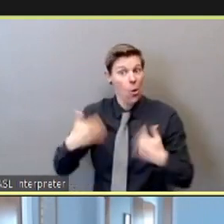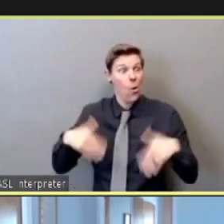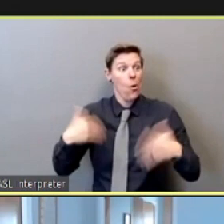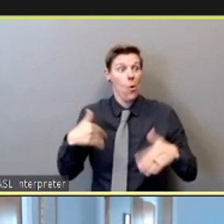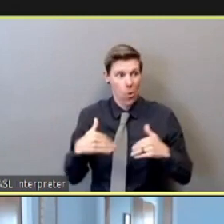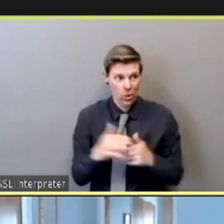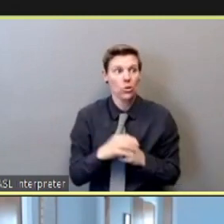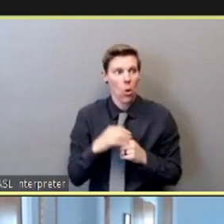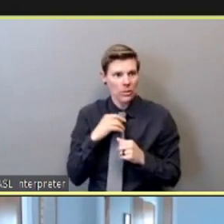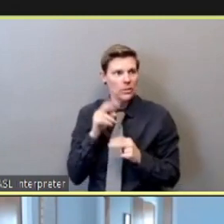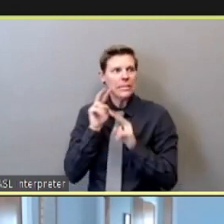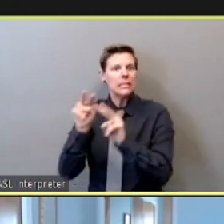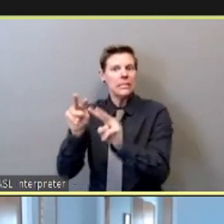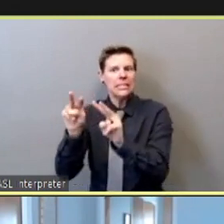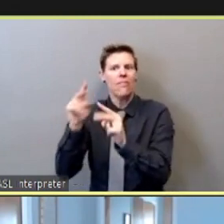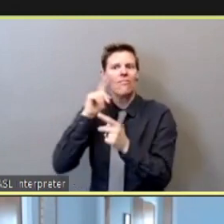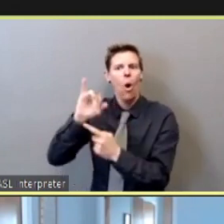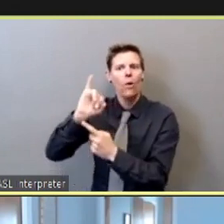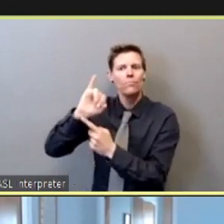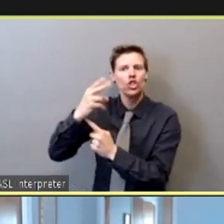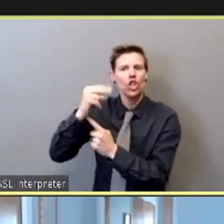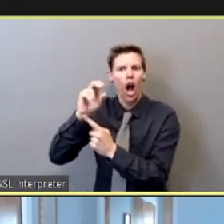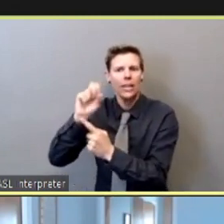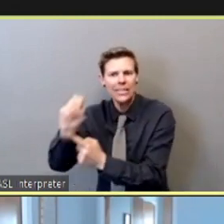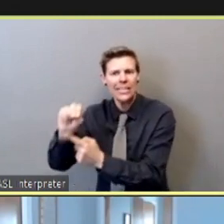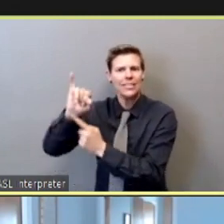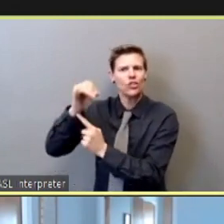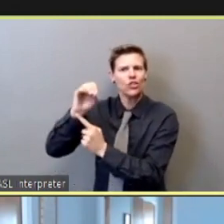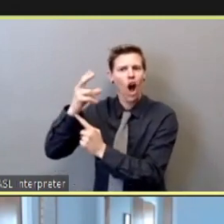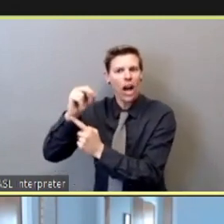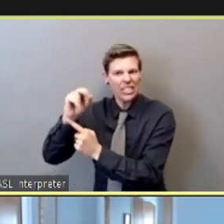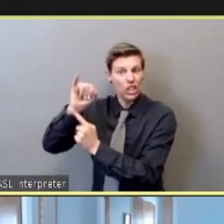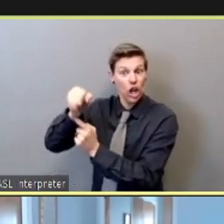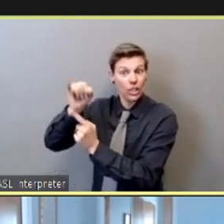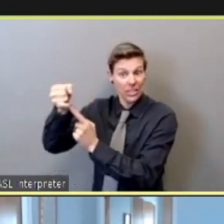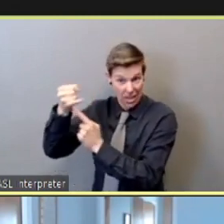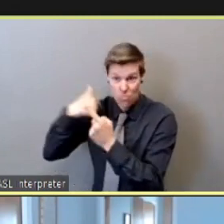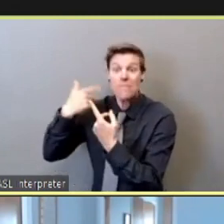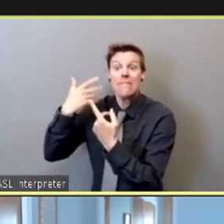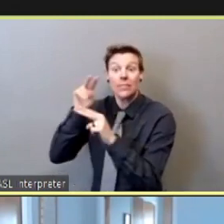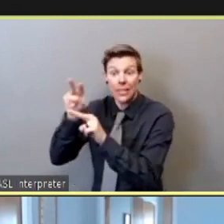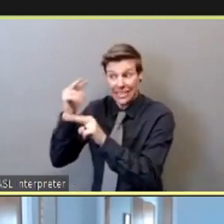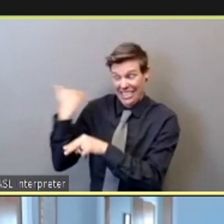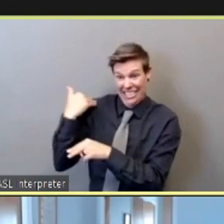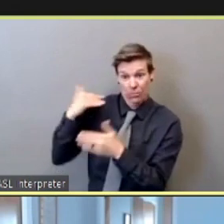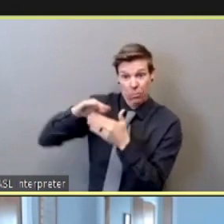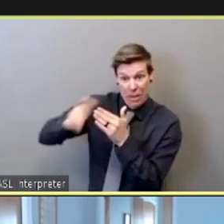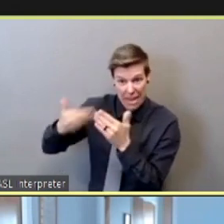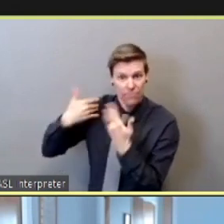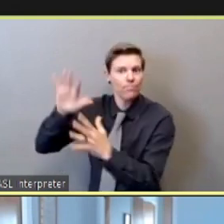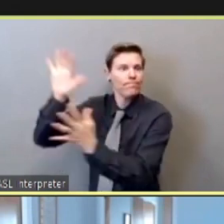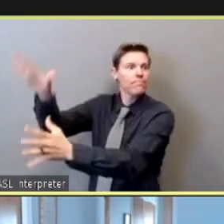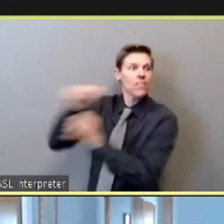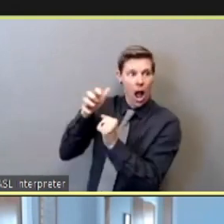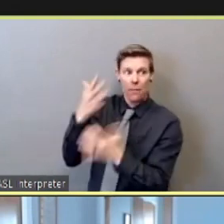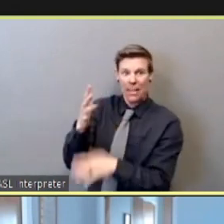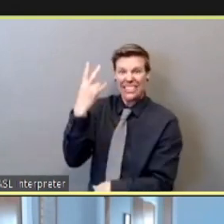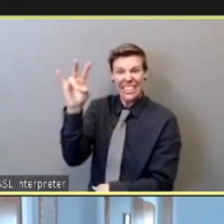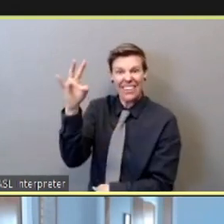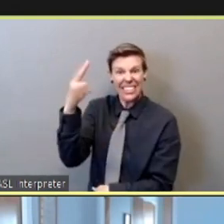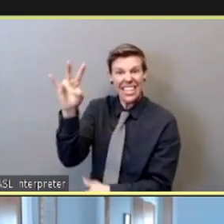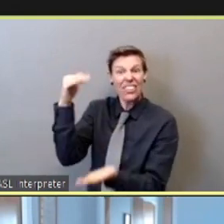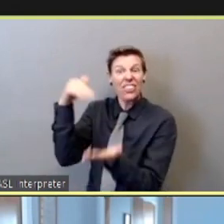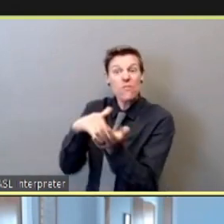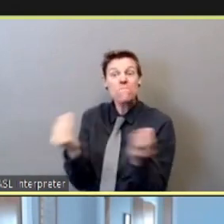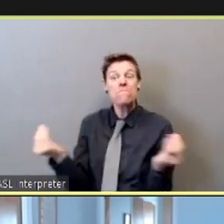we've already received 17,200 doses. One thing about the production of J&J, they are partnering